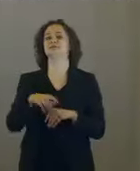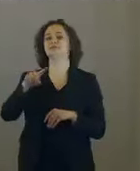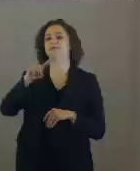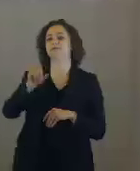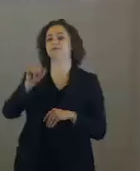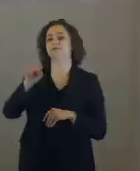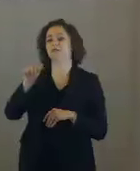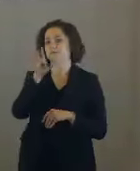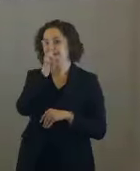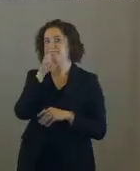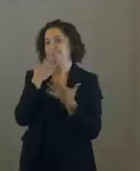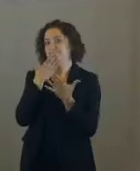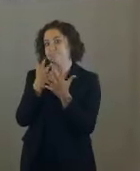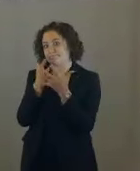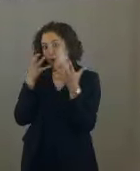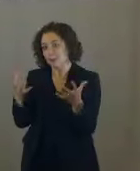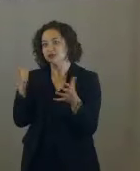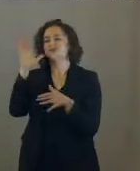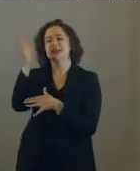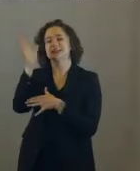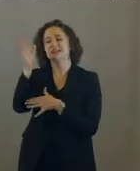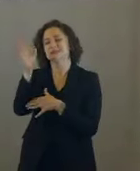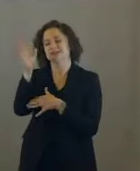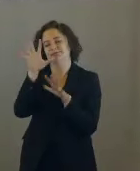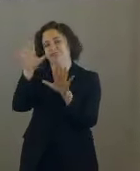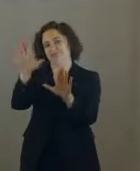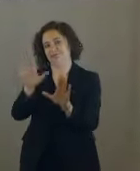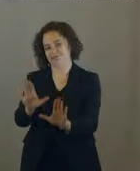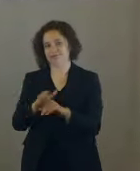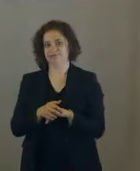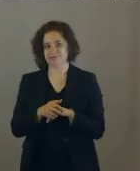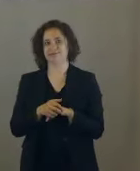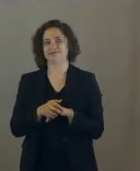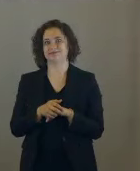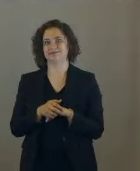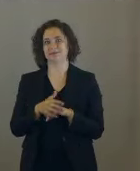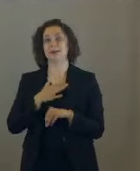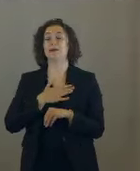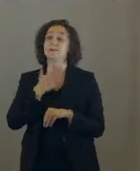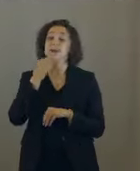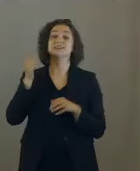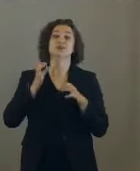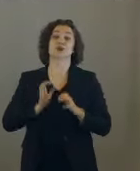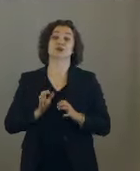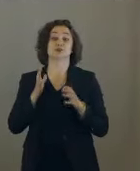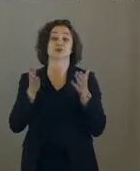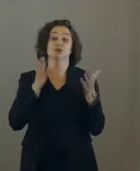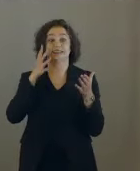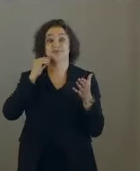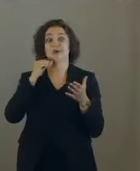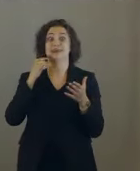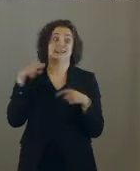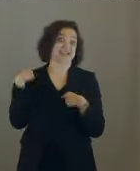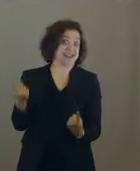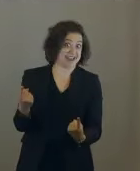morning. Thank you so much. Fantastic presentation. And my best customer service experience to date. So to